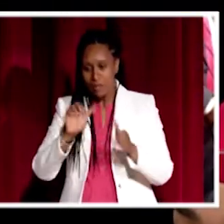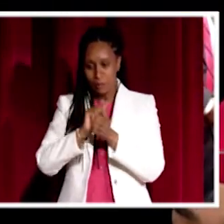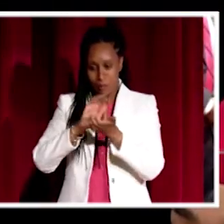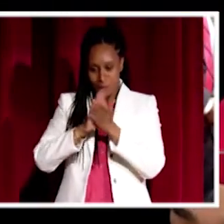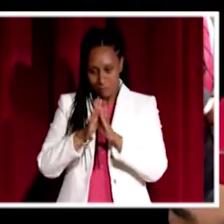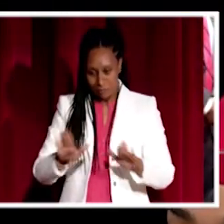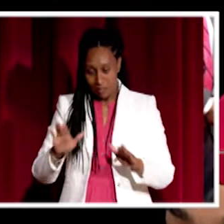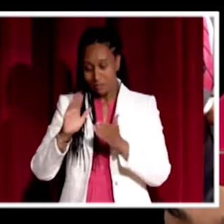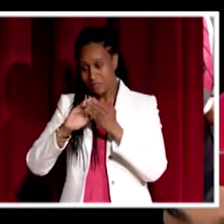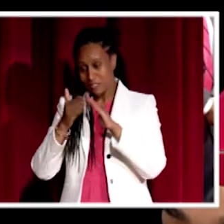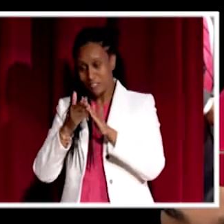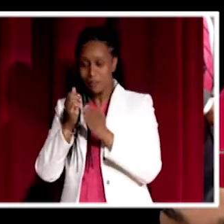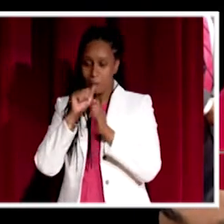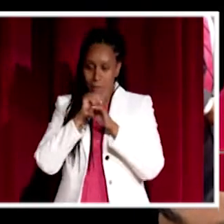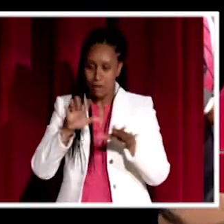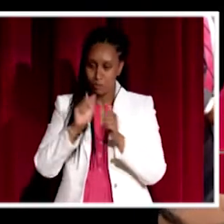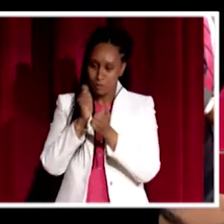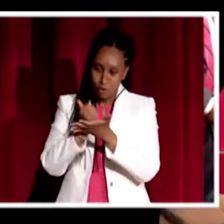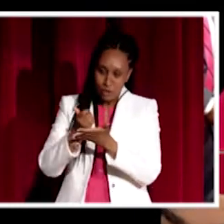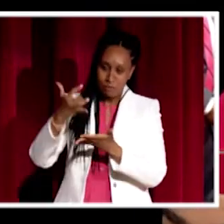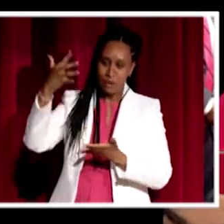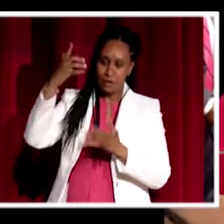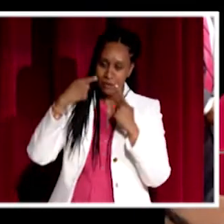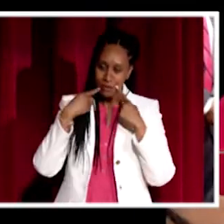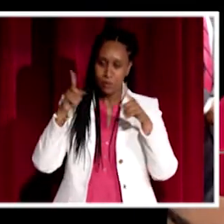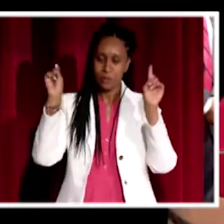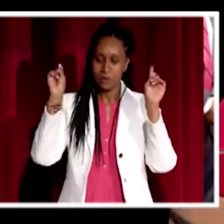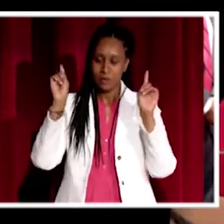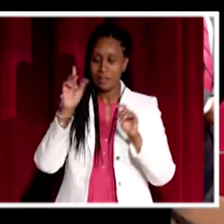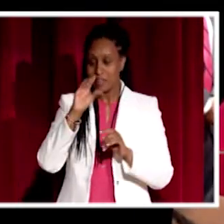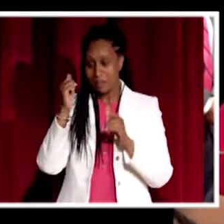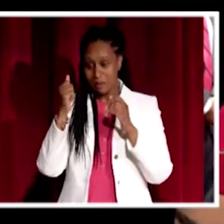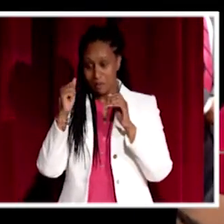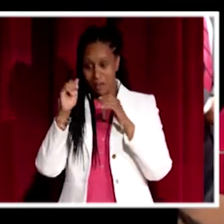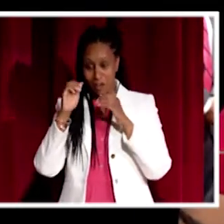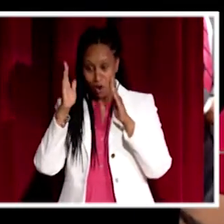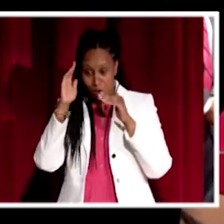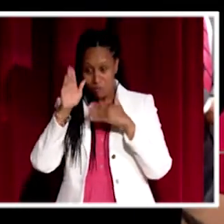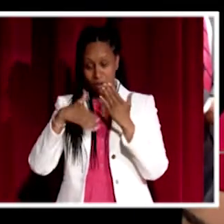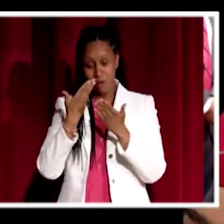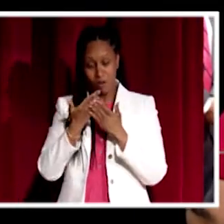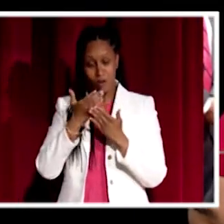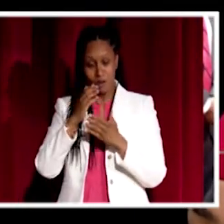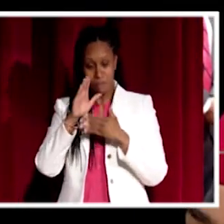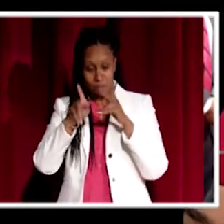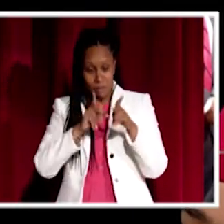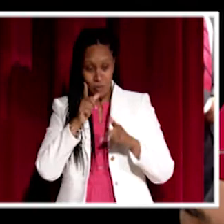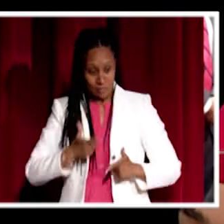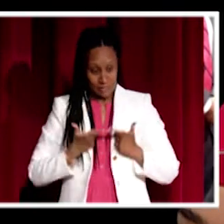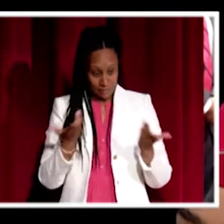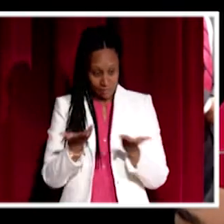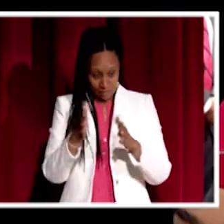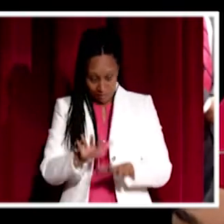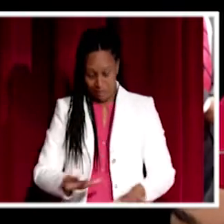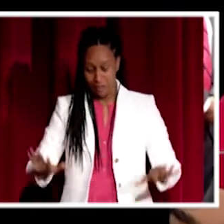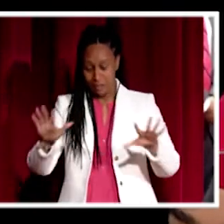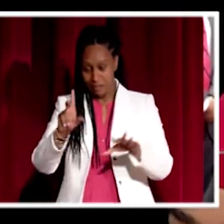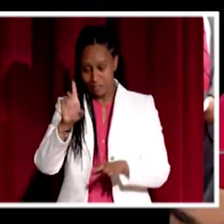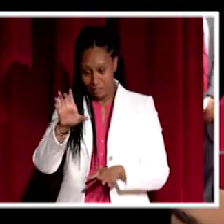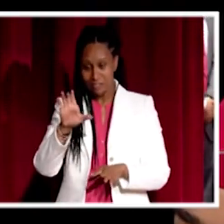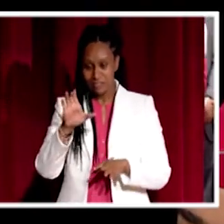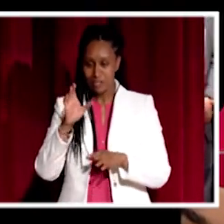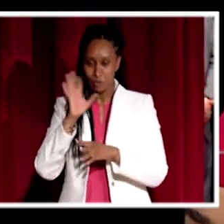be blessed with prosperity. And may each and every one of our city's sacred dwellers be the source and